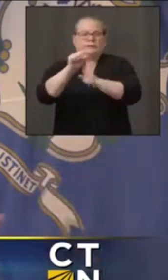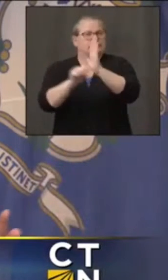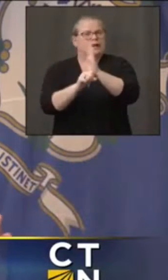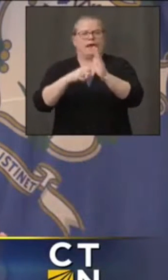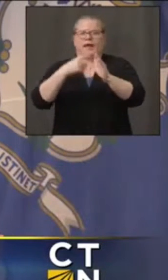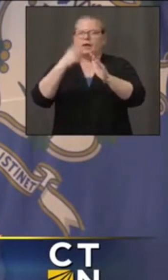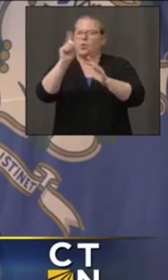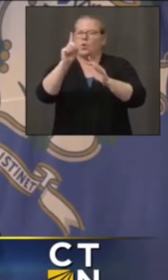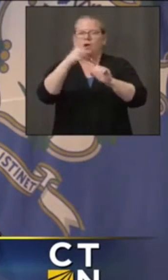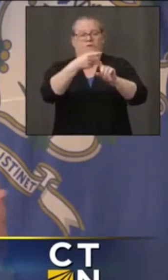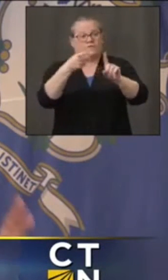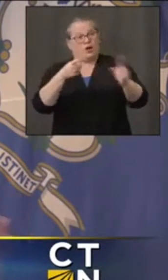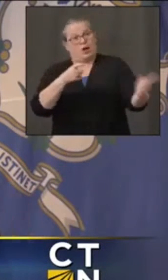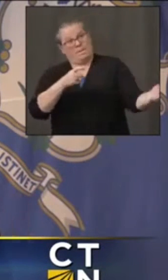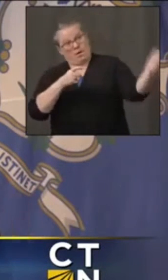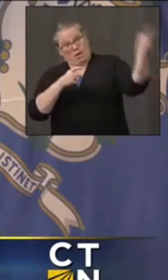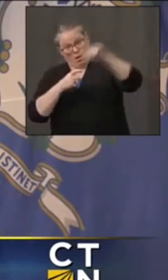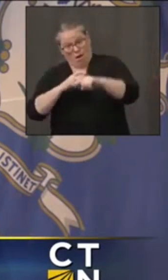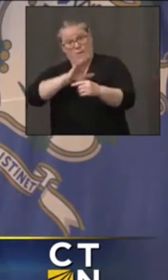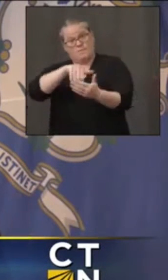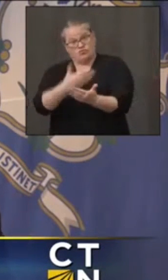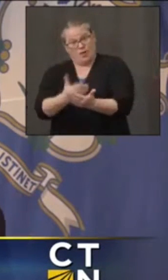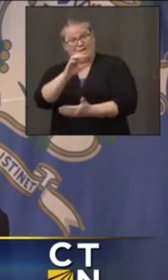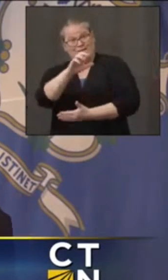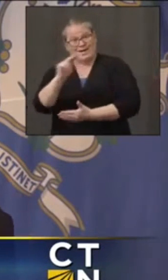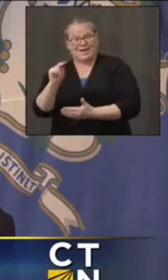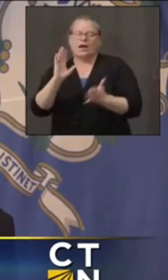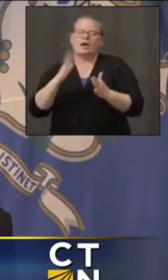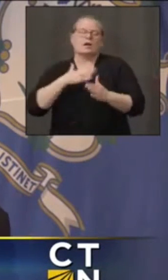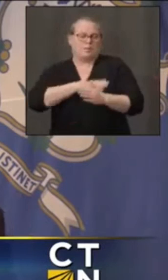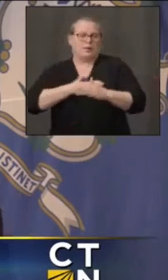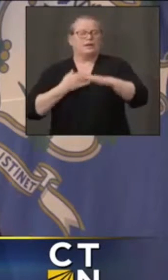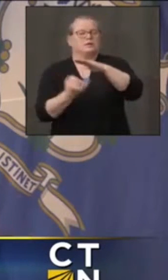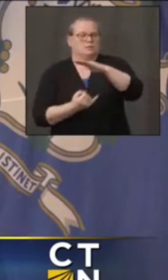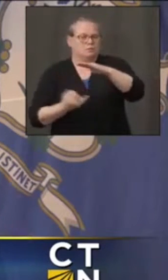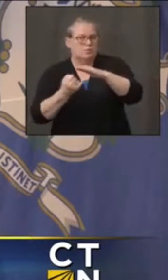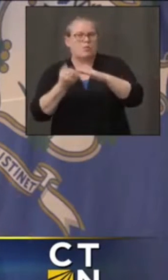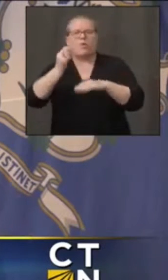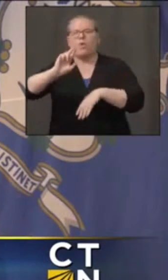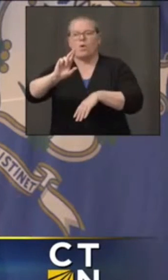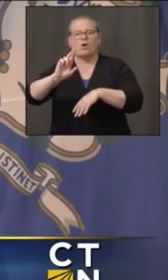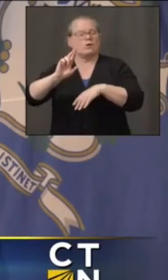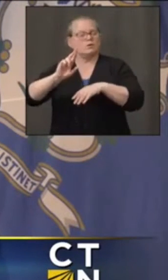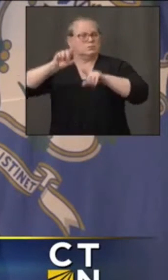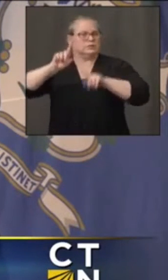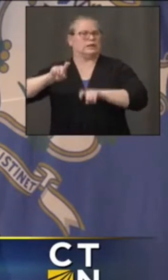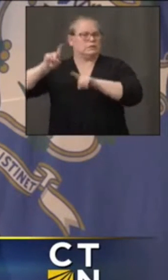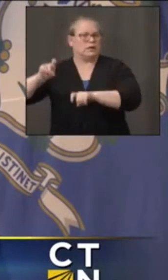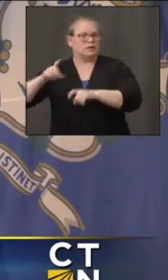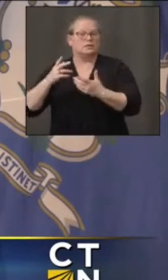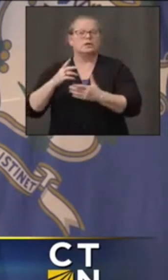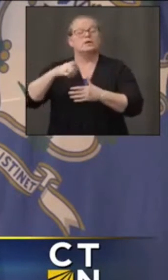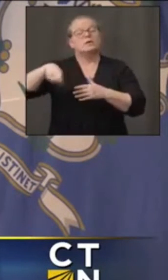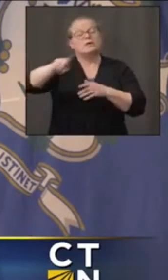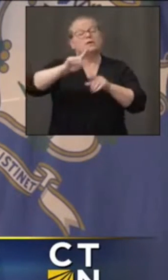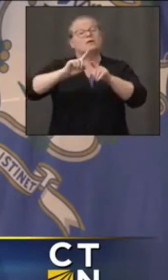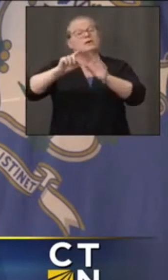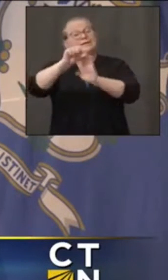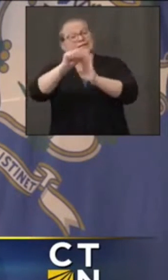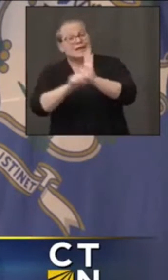that's a recommendation. Still, for those places that have 10 per 100,000 or a 5% positivity, either